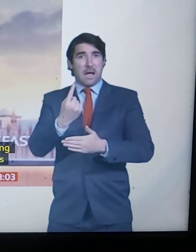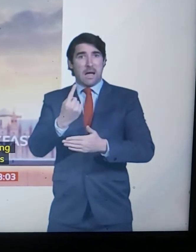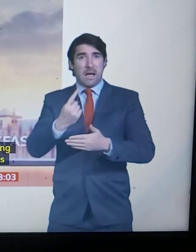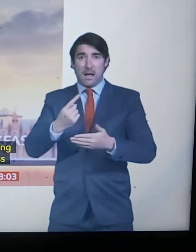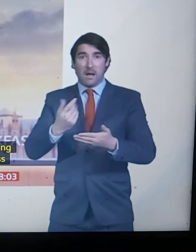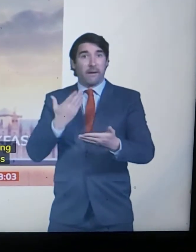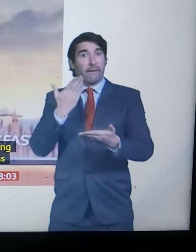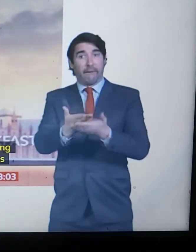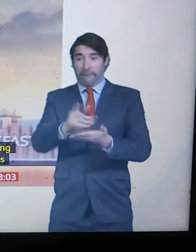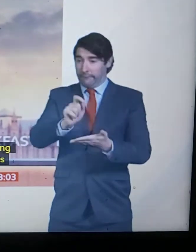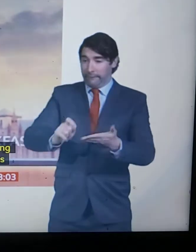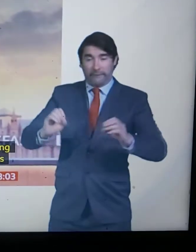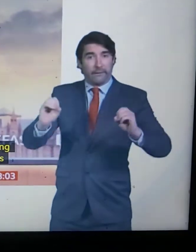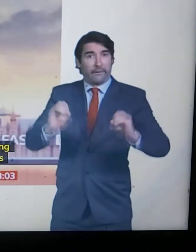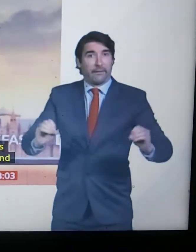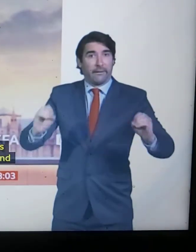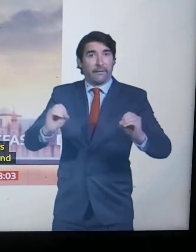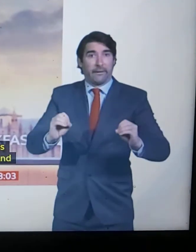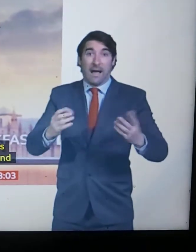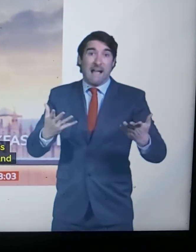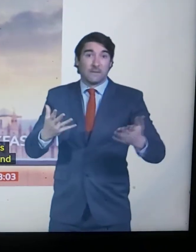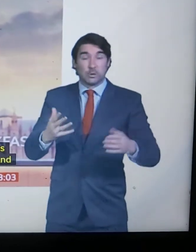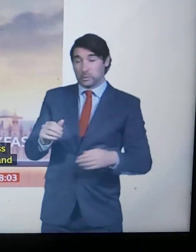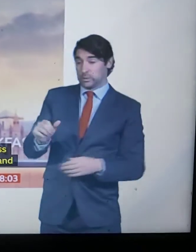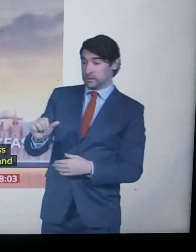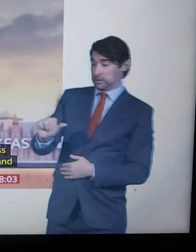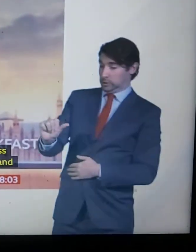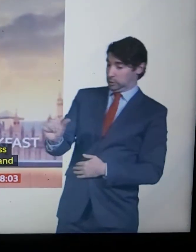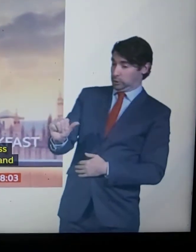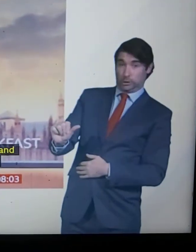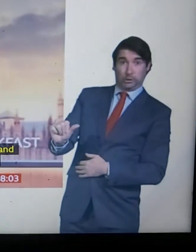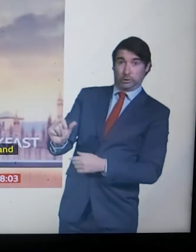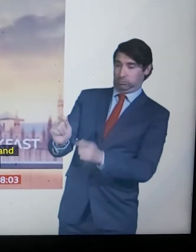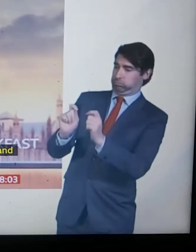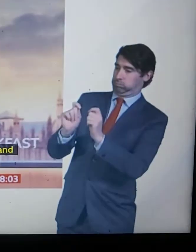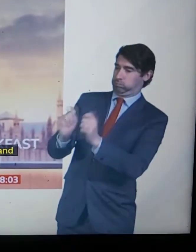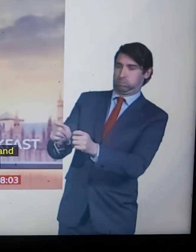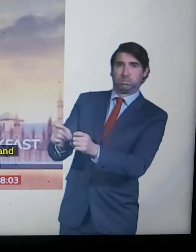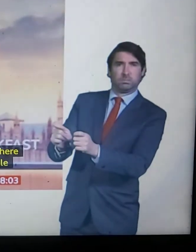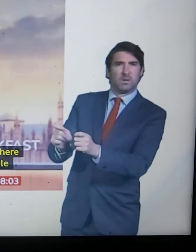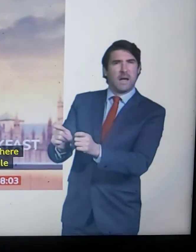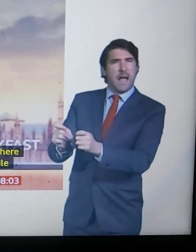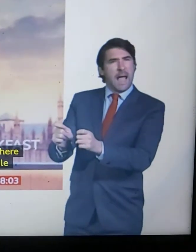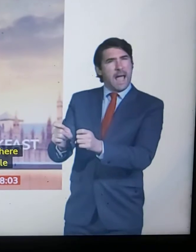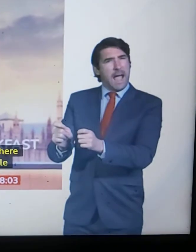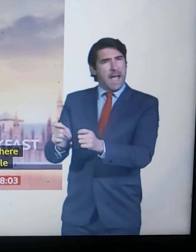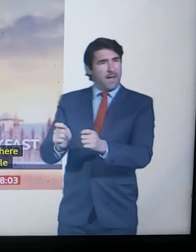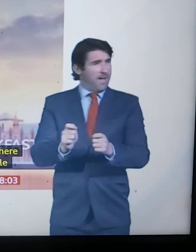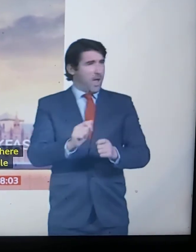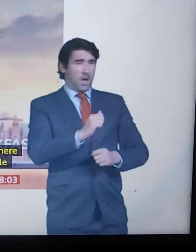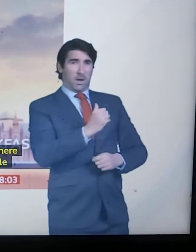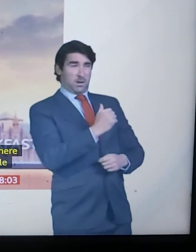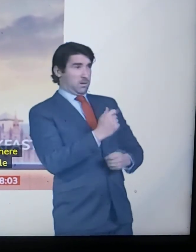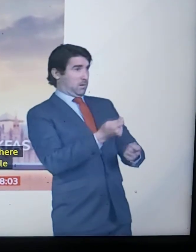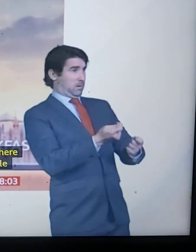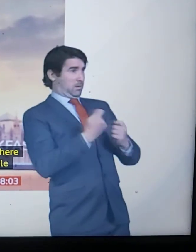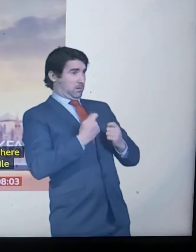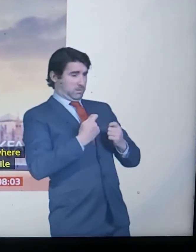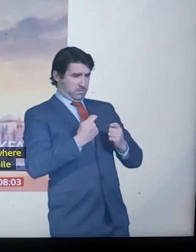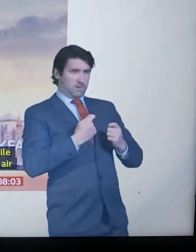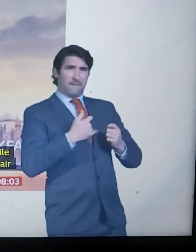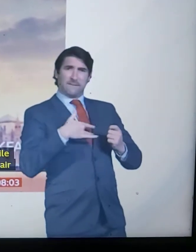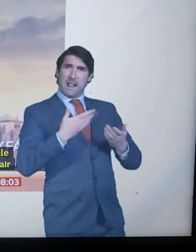have put in place. And while there is huge uncertainty in the air about results for individual students and the results across the